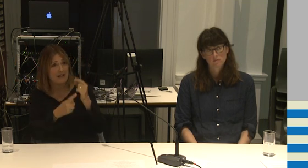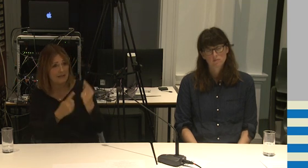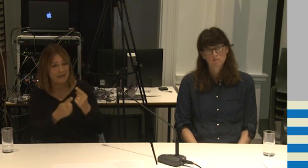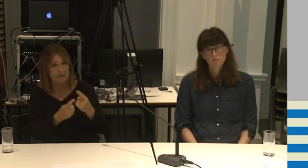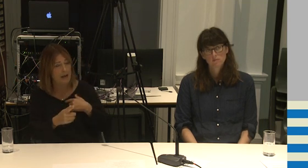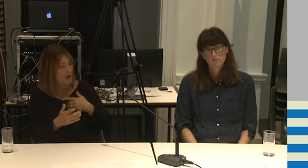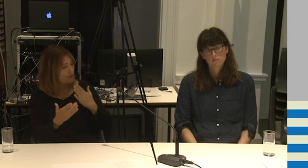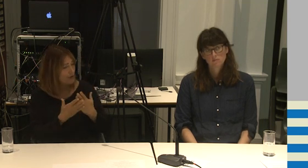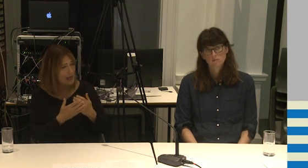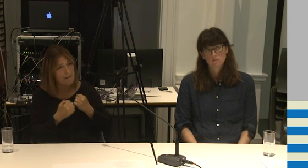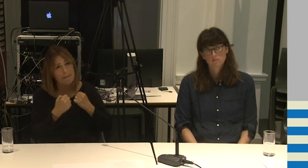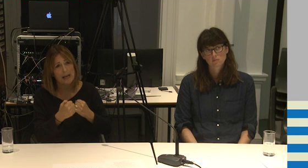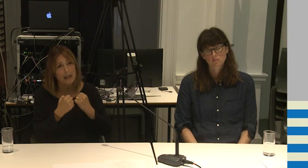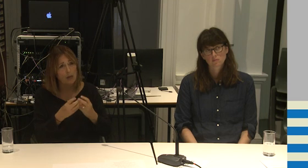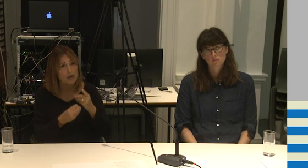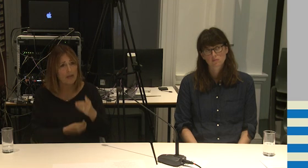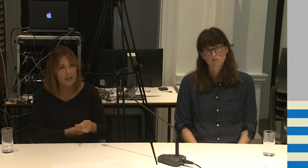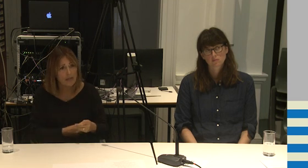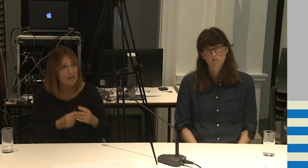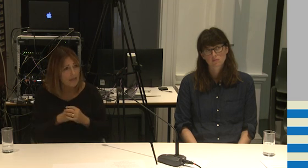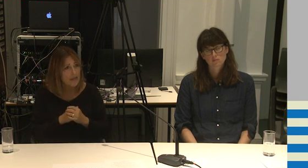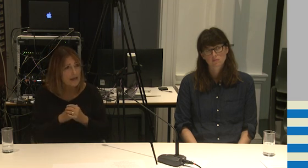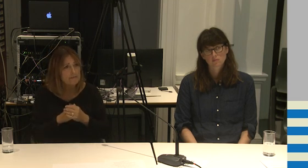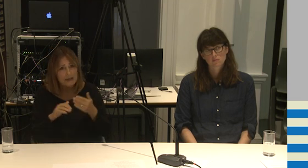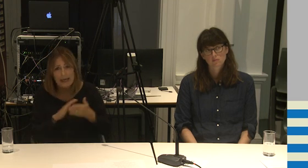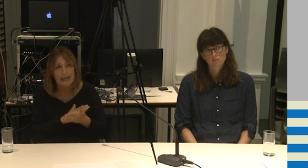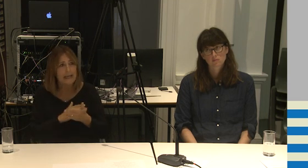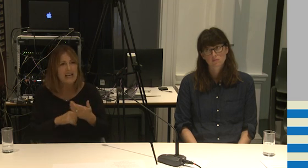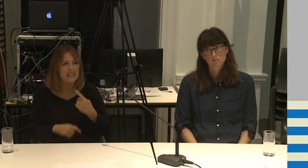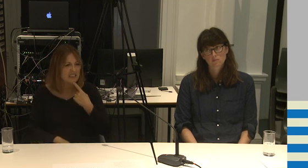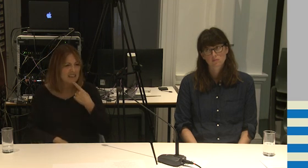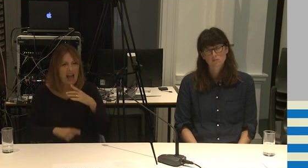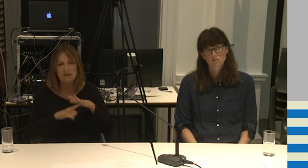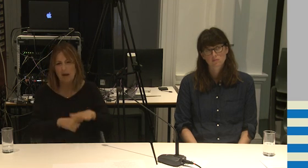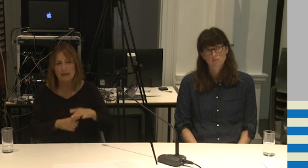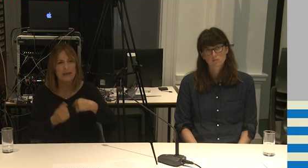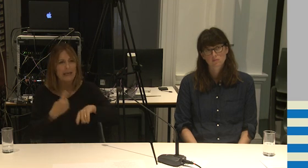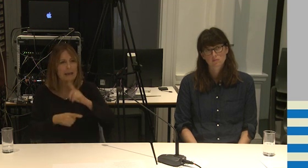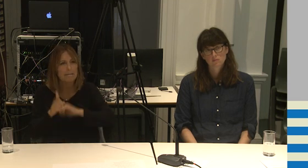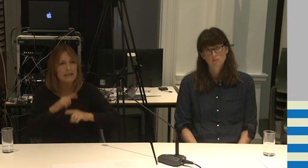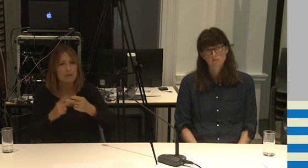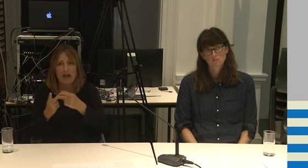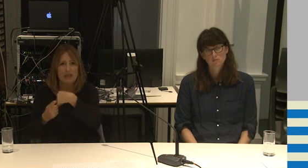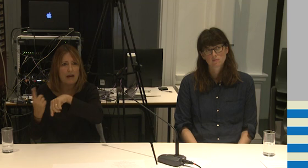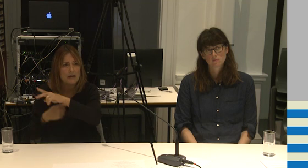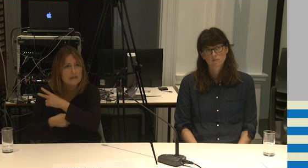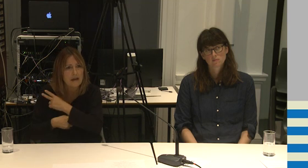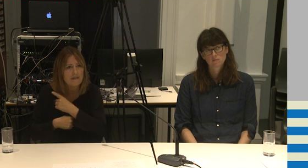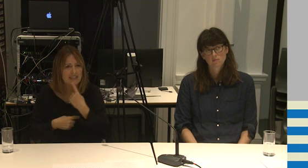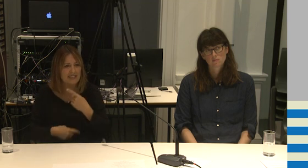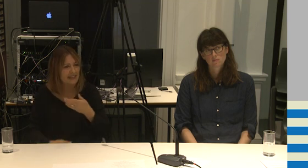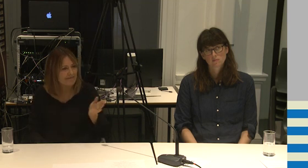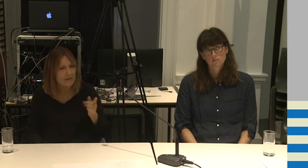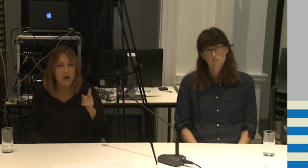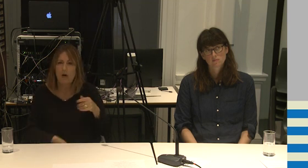advisor, with him undermining me in meetings with other members of staff, and basically saying that